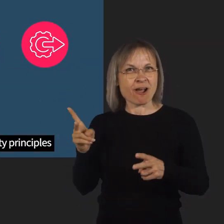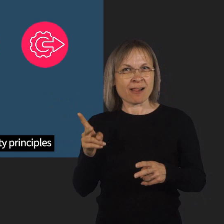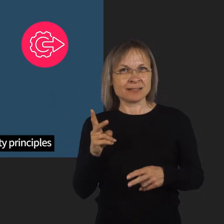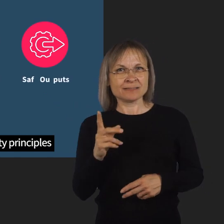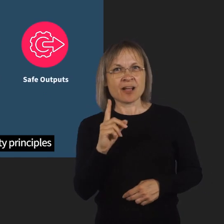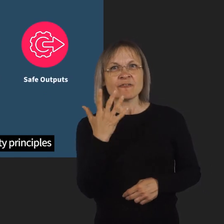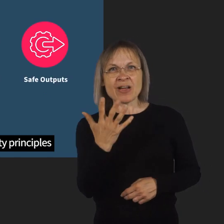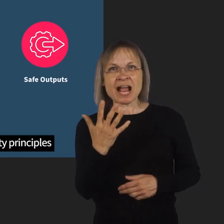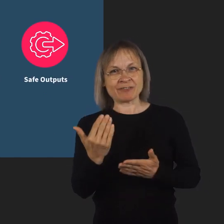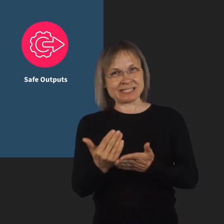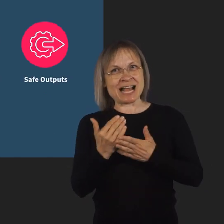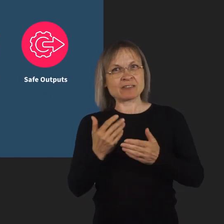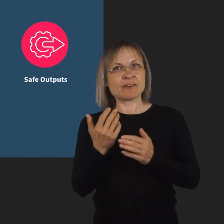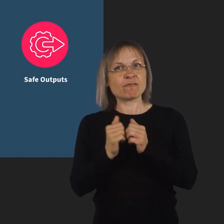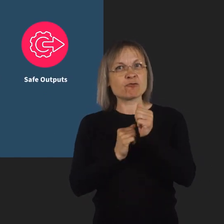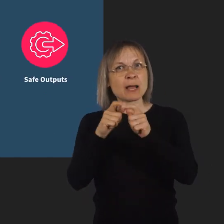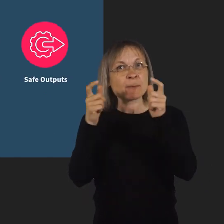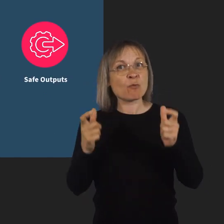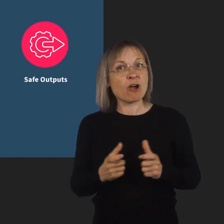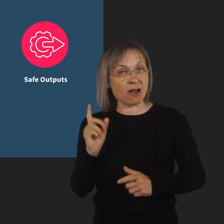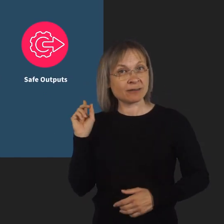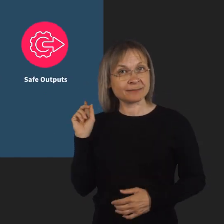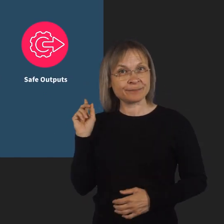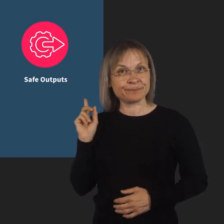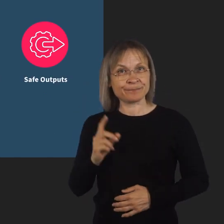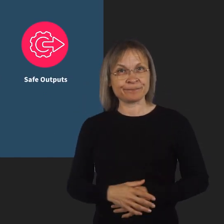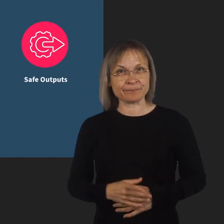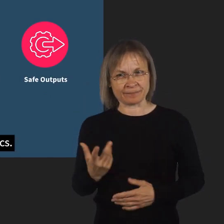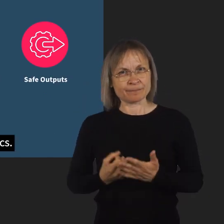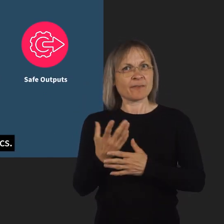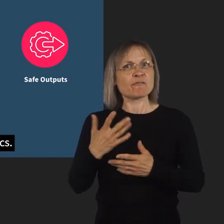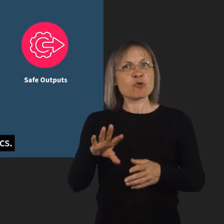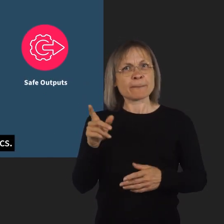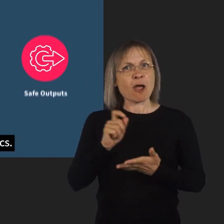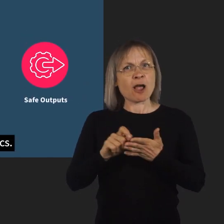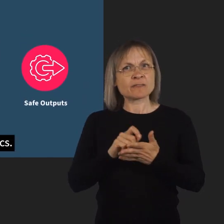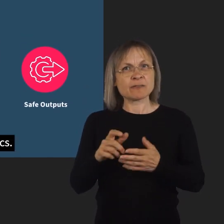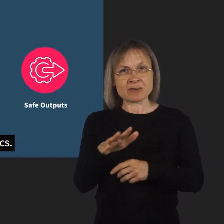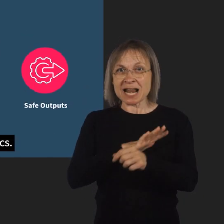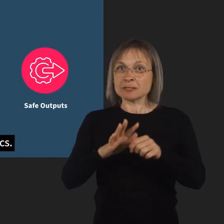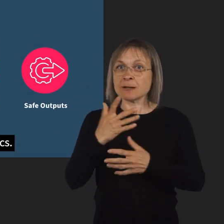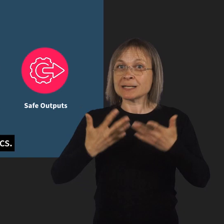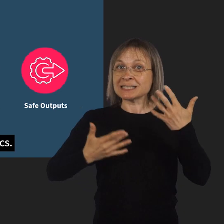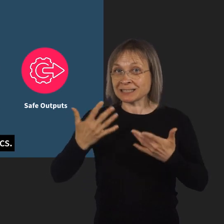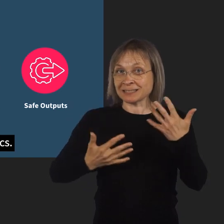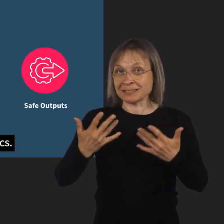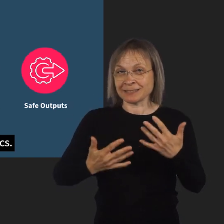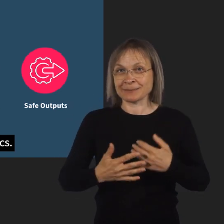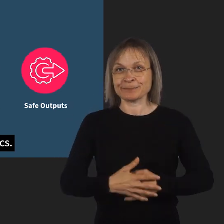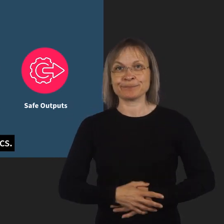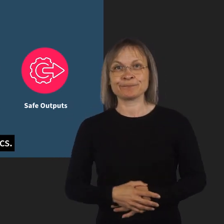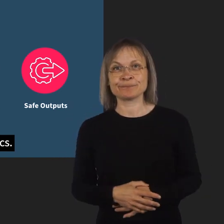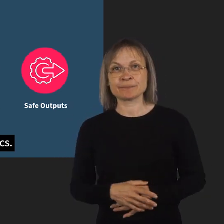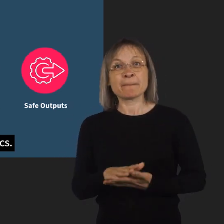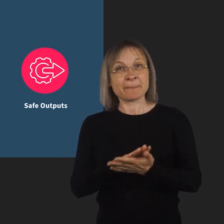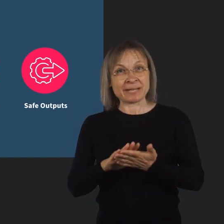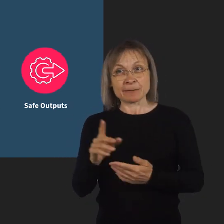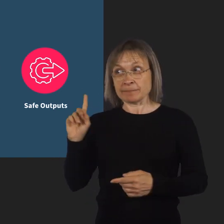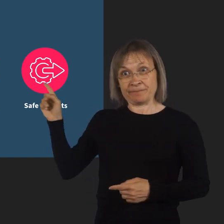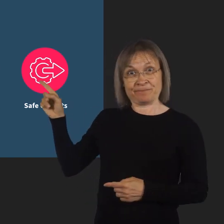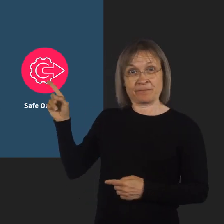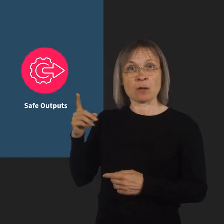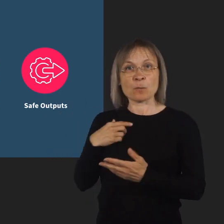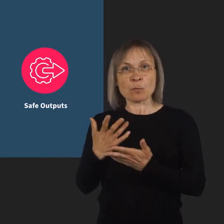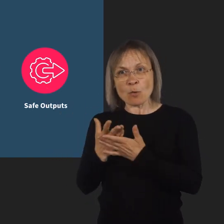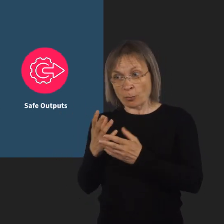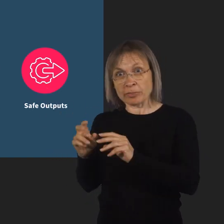data security principles, known as the 5 Safes framework, developed by the Office for National Statistics. This